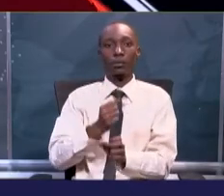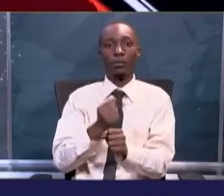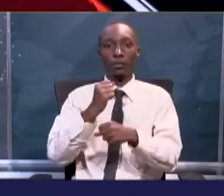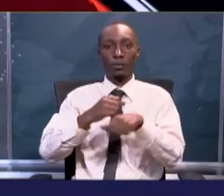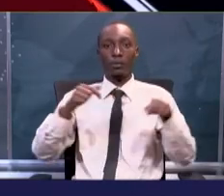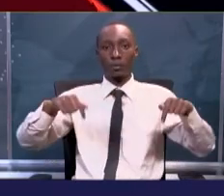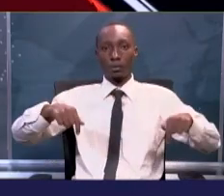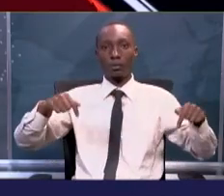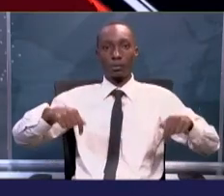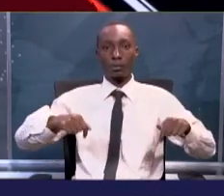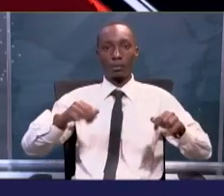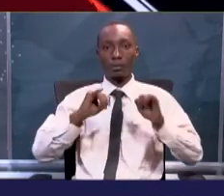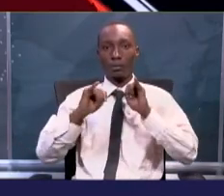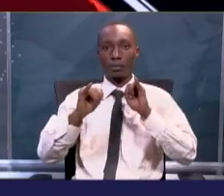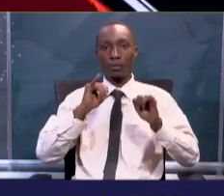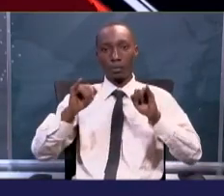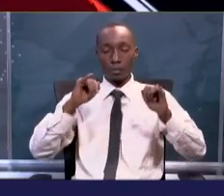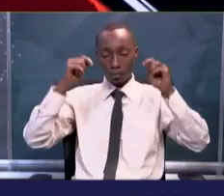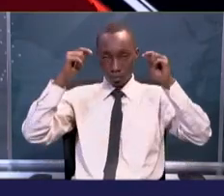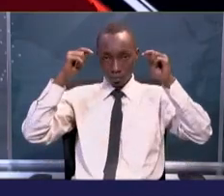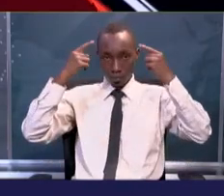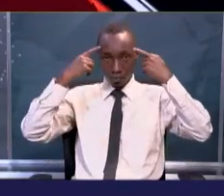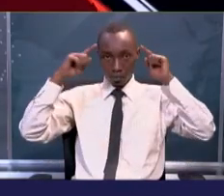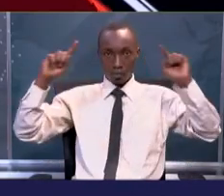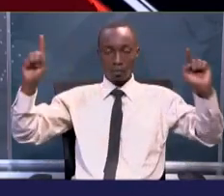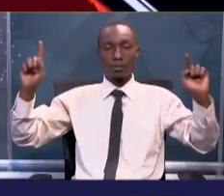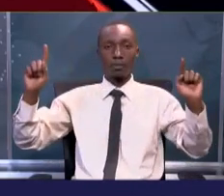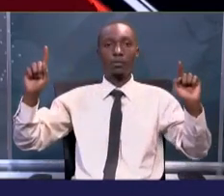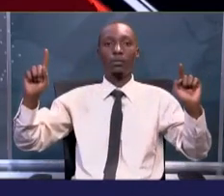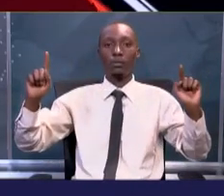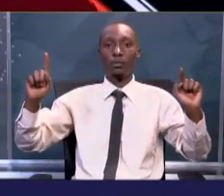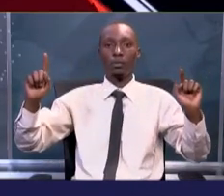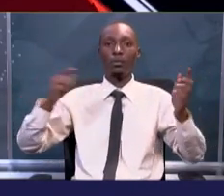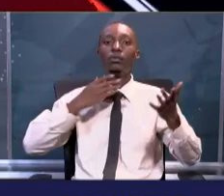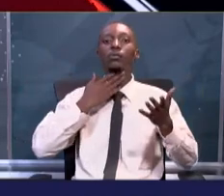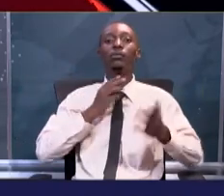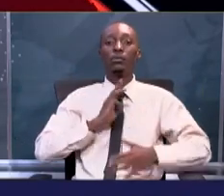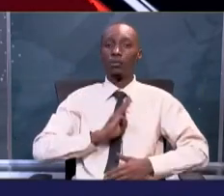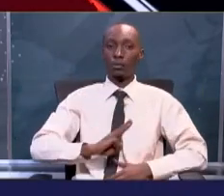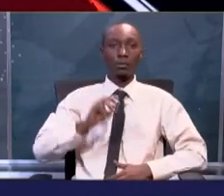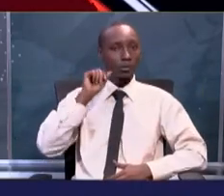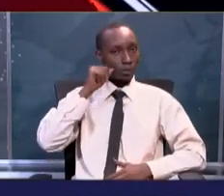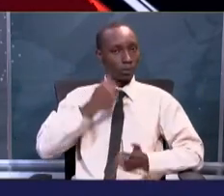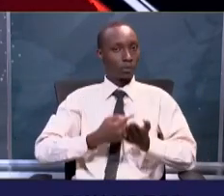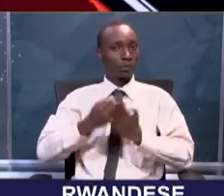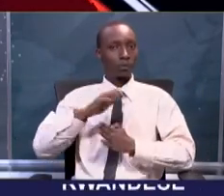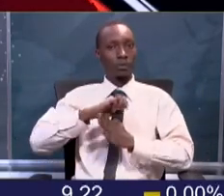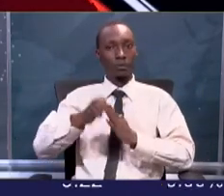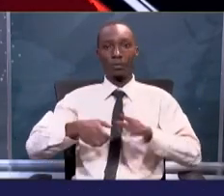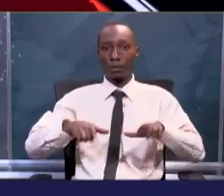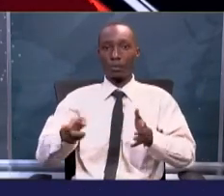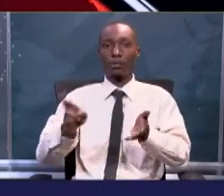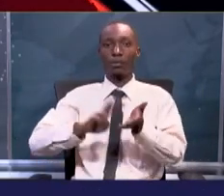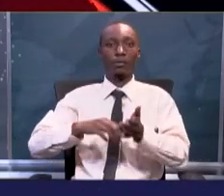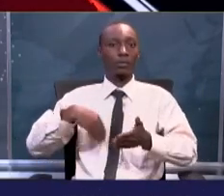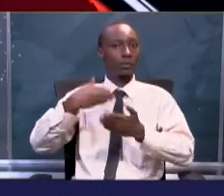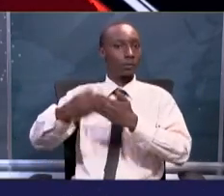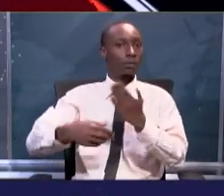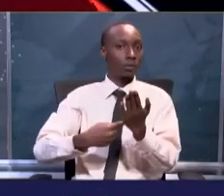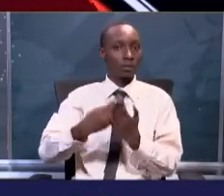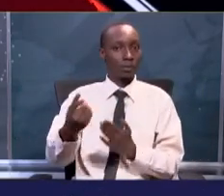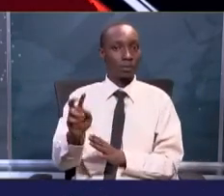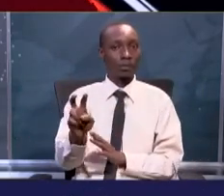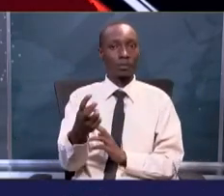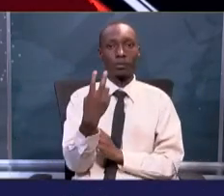bulletin and the technical team behind the scene that powered it. We want to wish you a wonderful weekend. Let's do this again next week. Keep